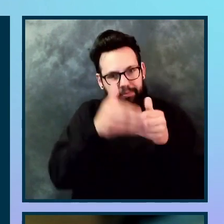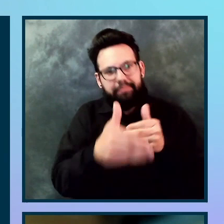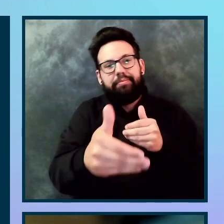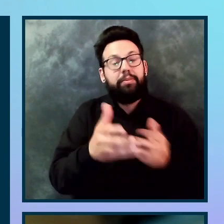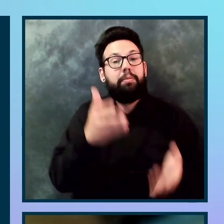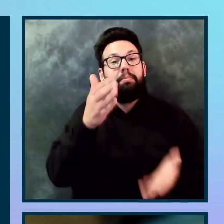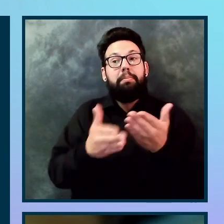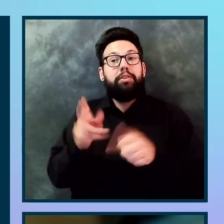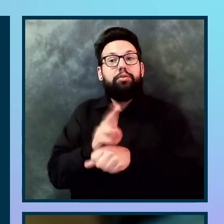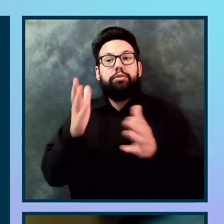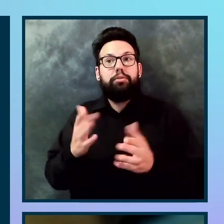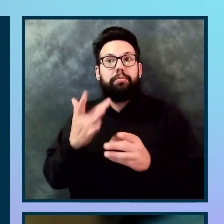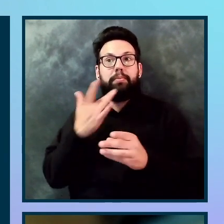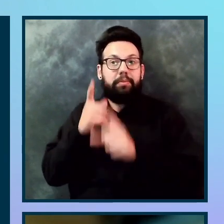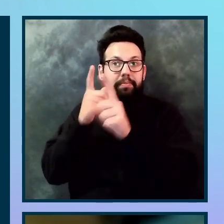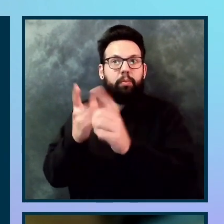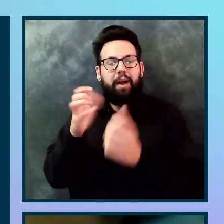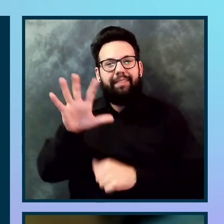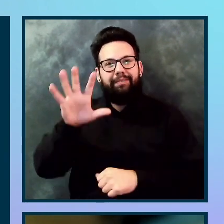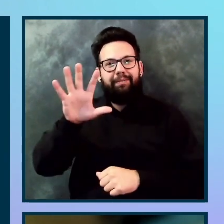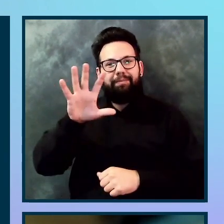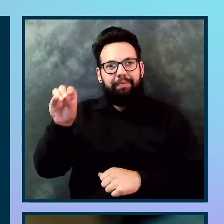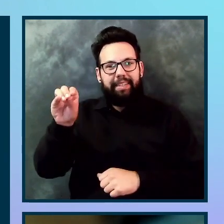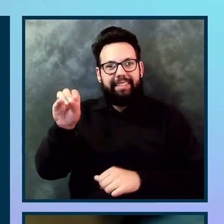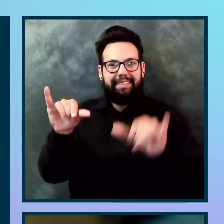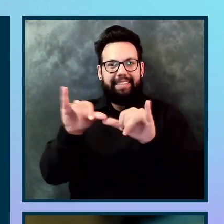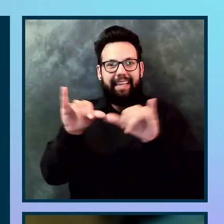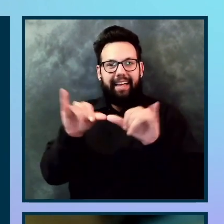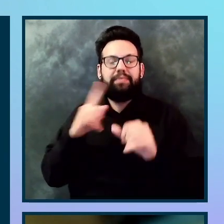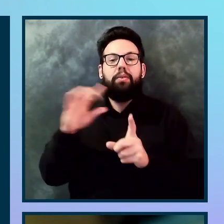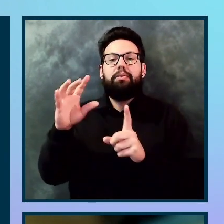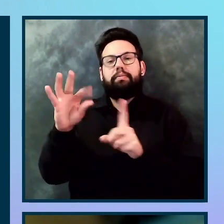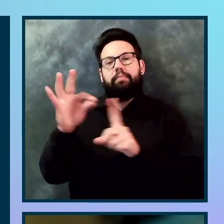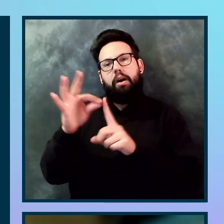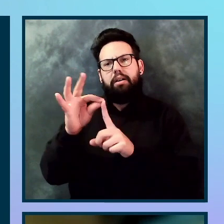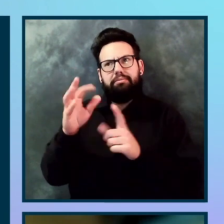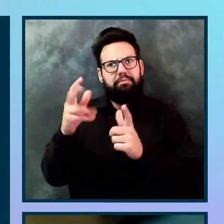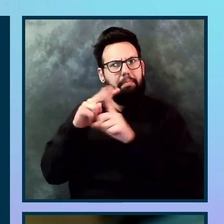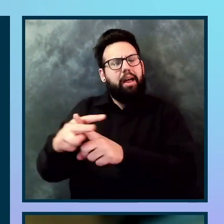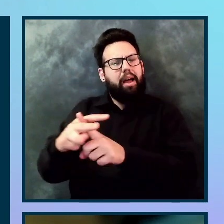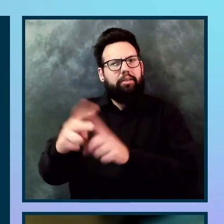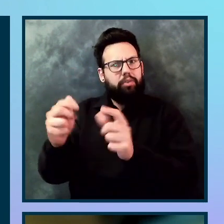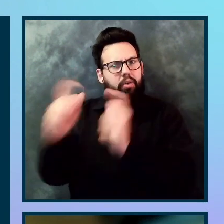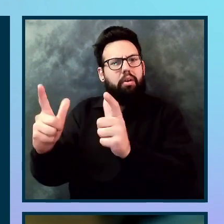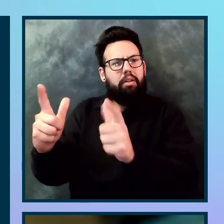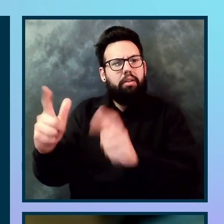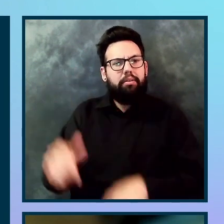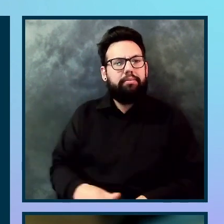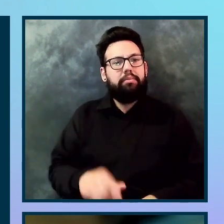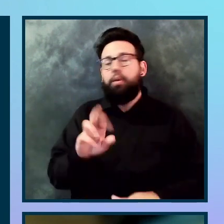size, that should go everywhere as well. We want users to be able to customize their room scale, standing,